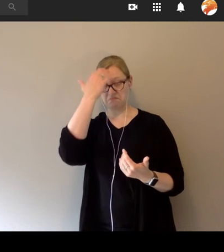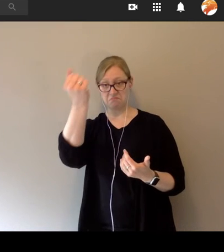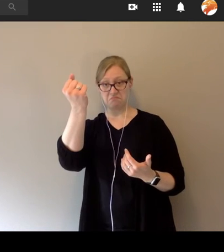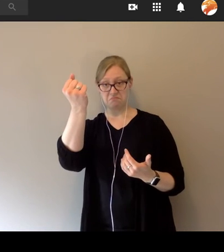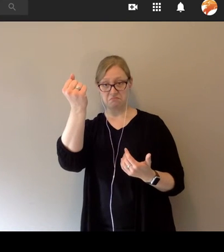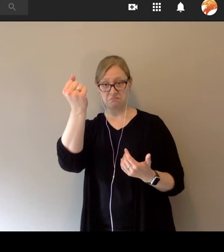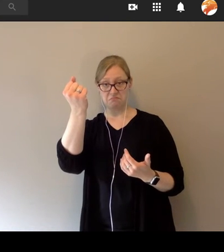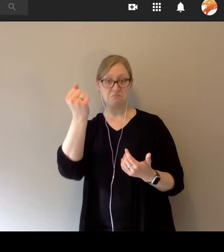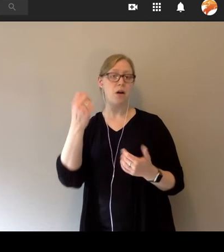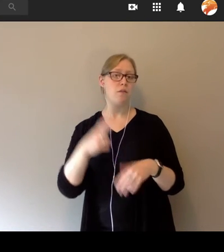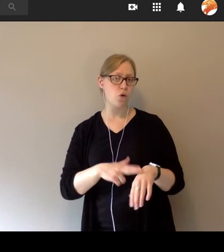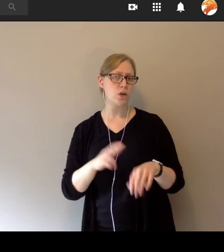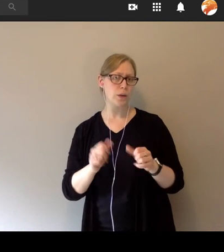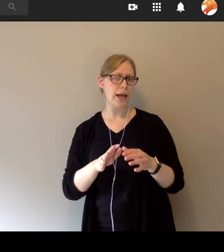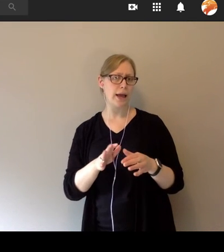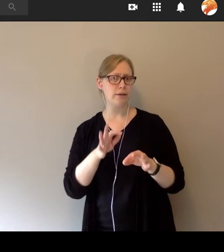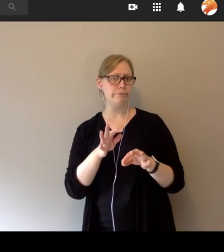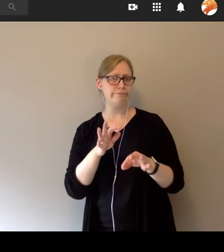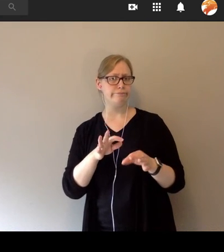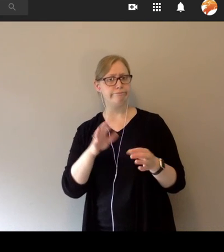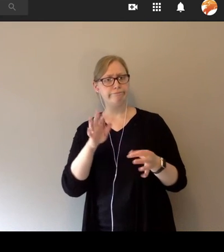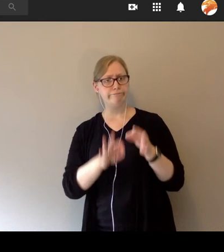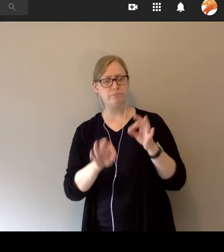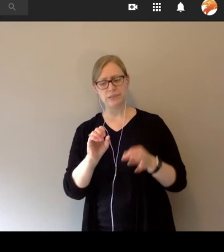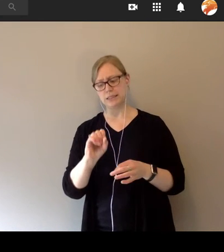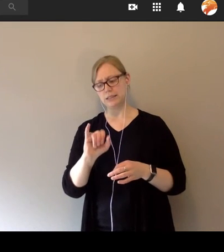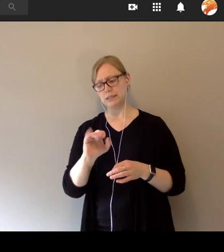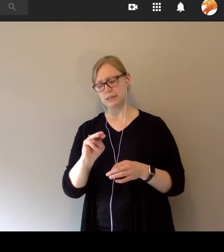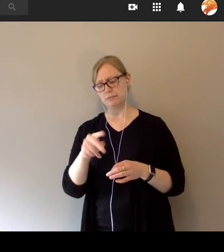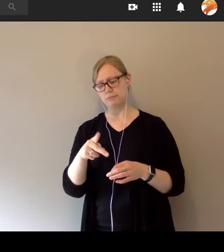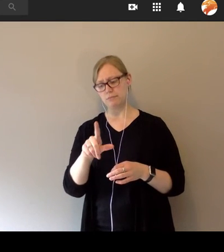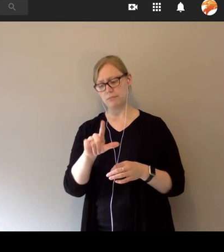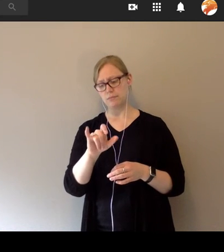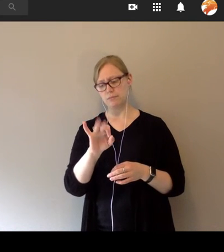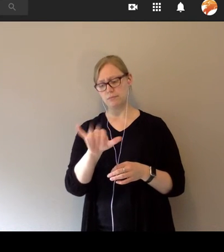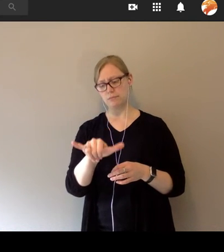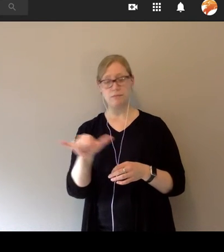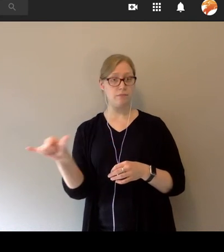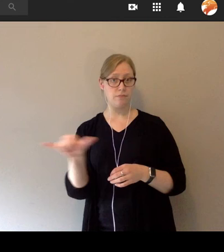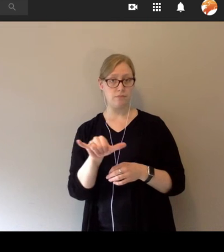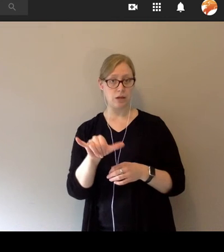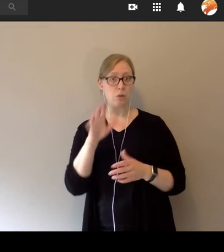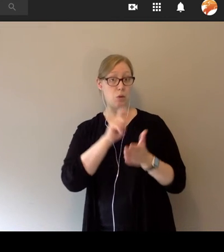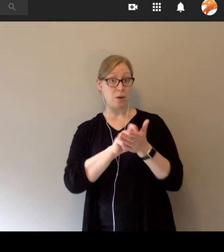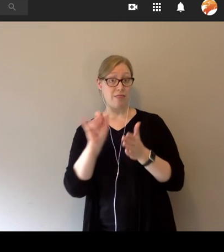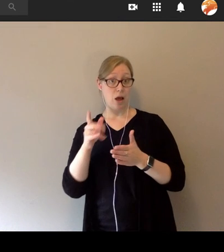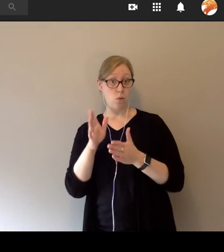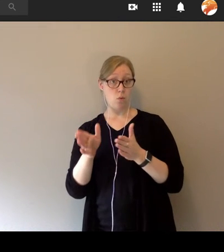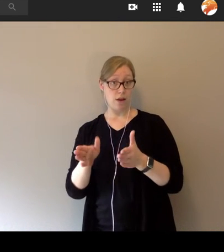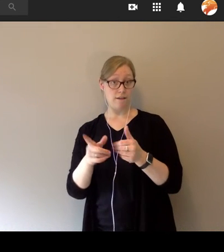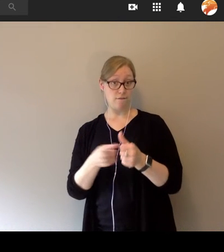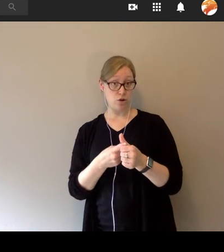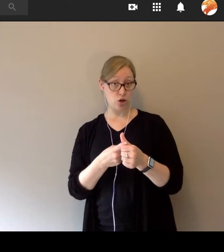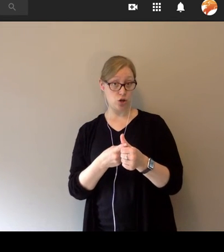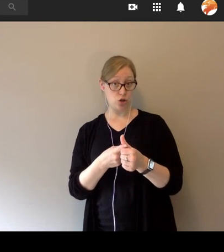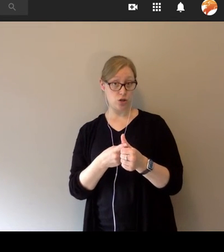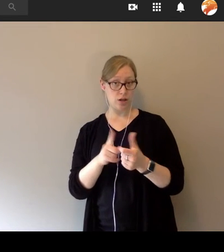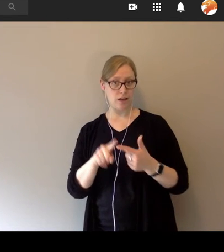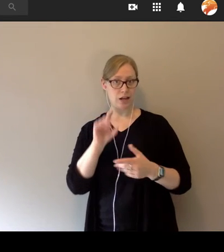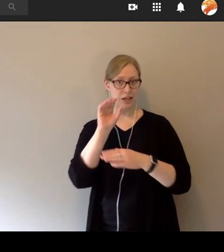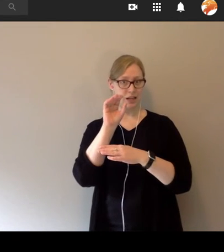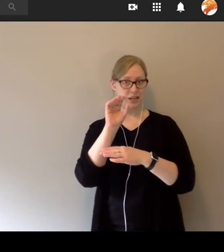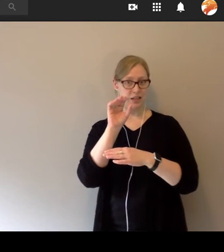course, we can simplify this. So the pattern is, we're gonna write it like this to help us memorize it. But square root of 0 is 0, and 0 over 2 is just